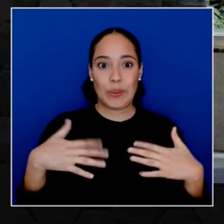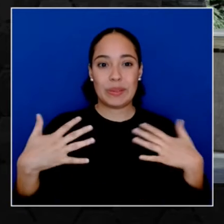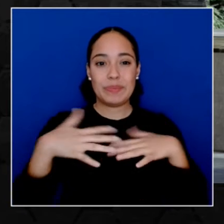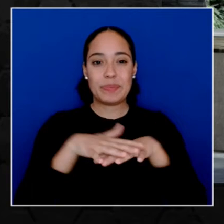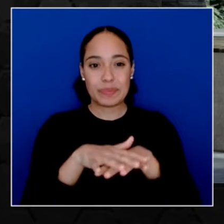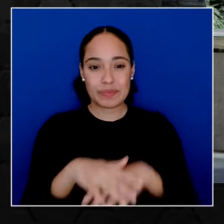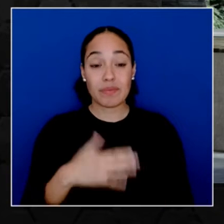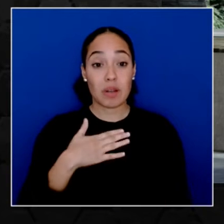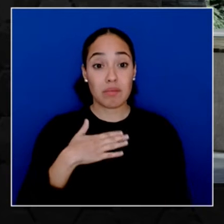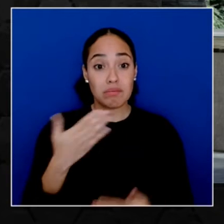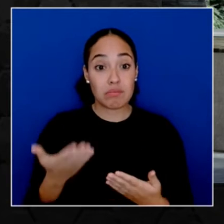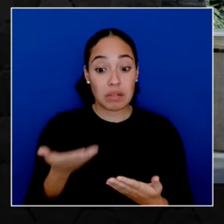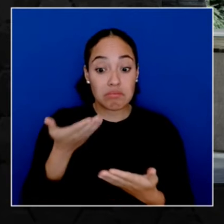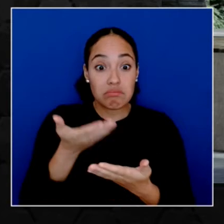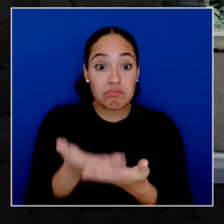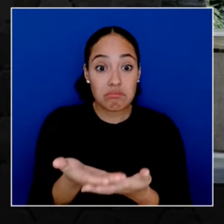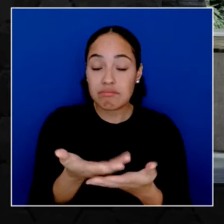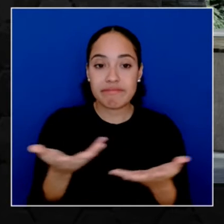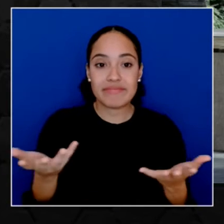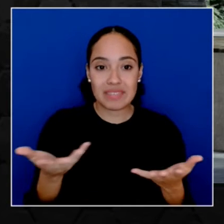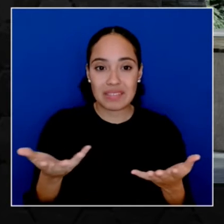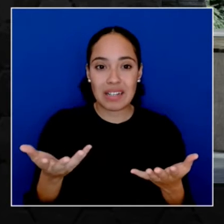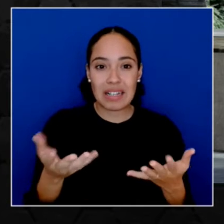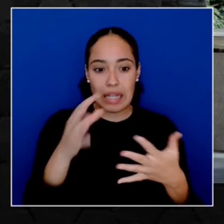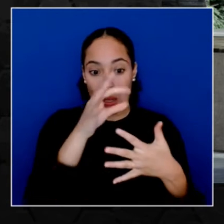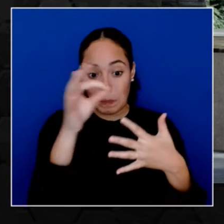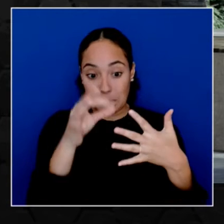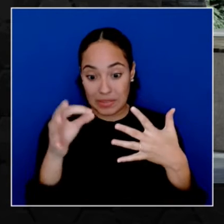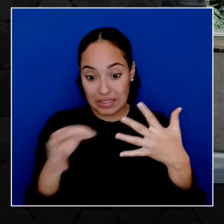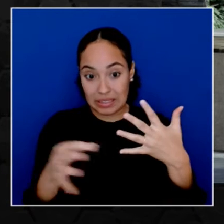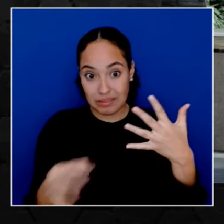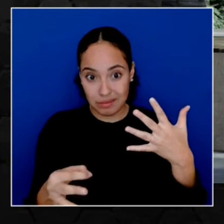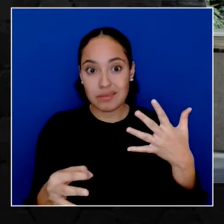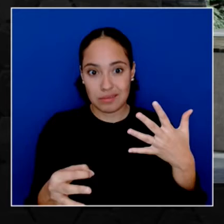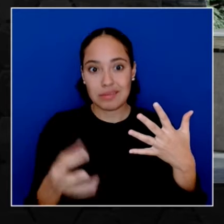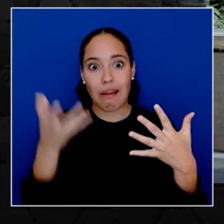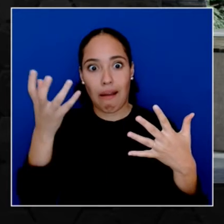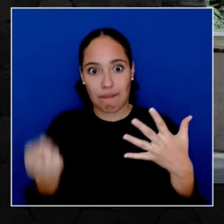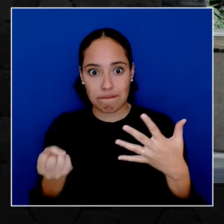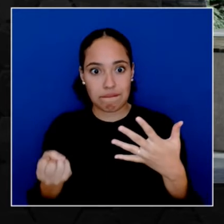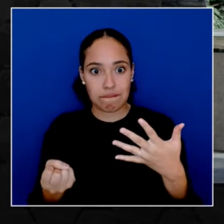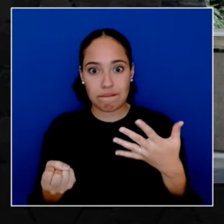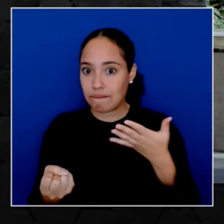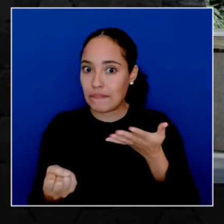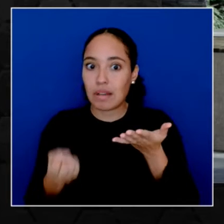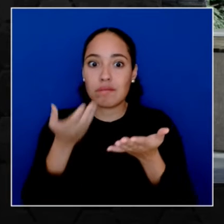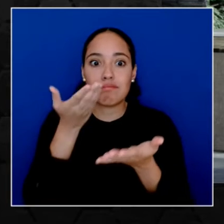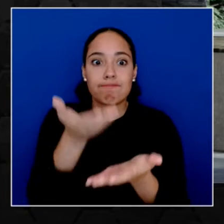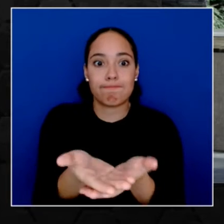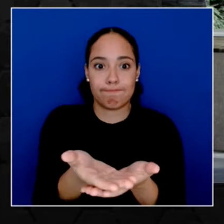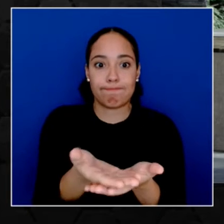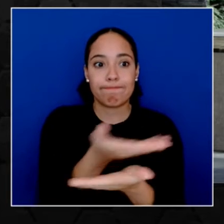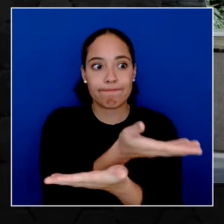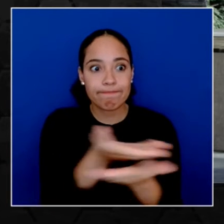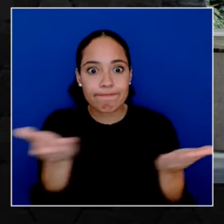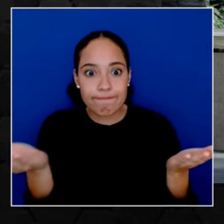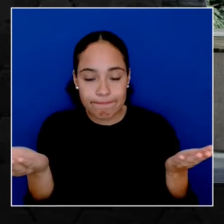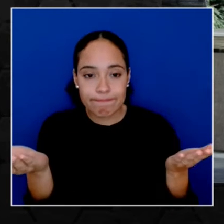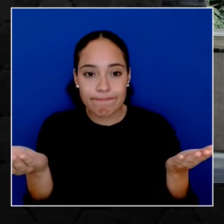options, but and try to give the enough resource materials to the users, to the